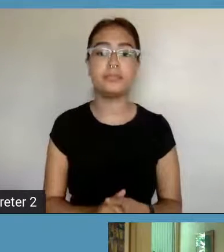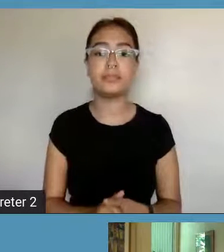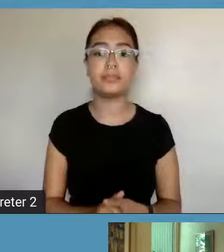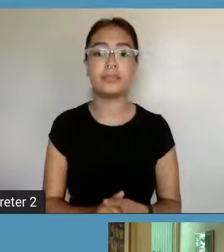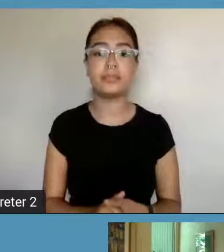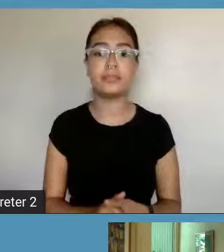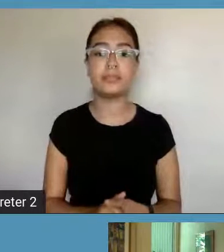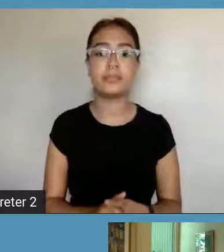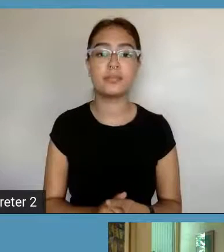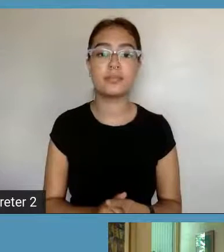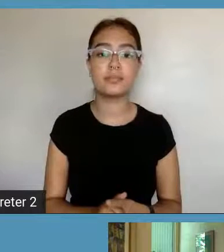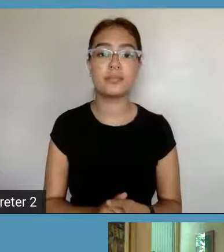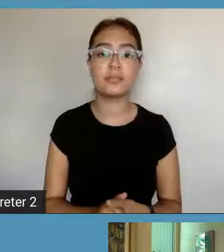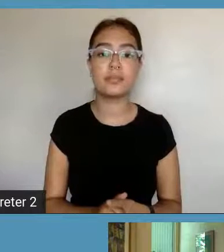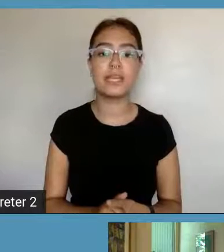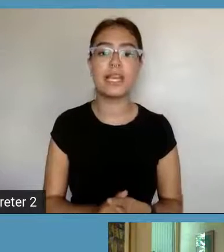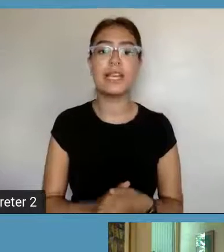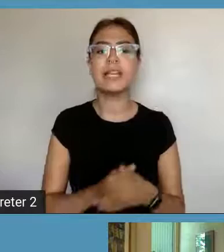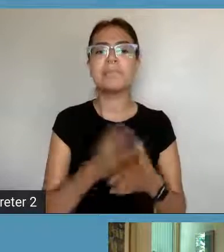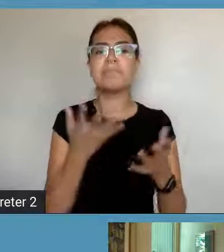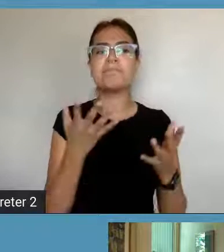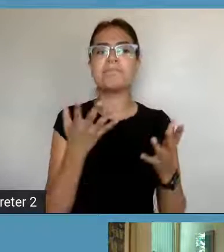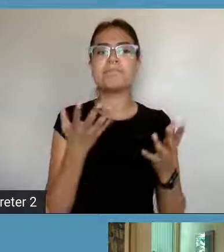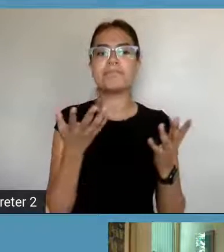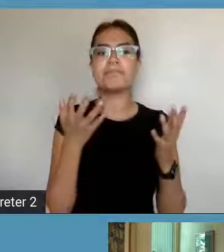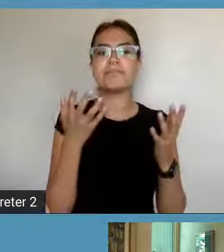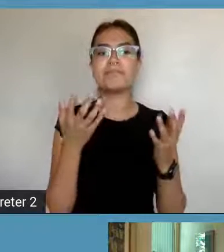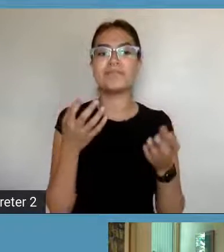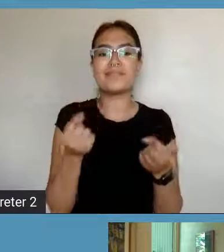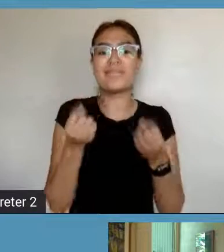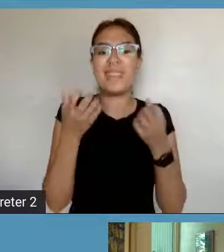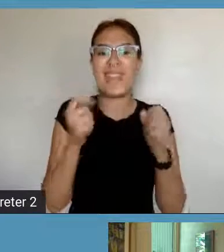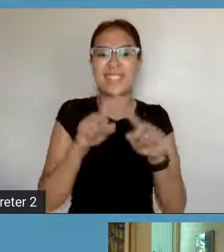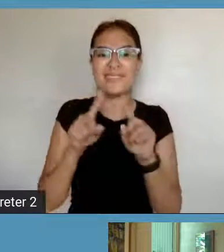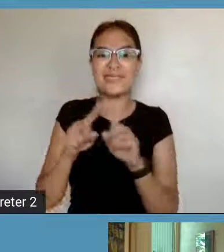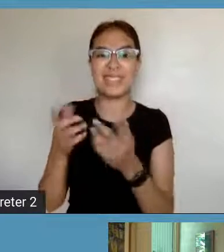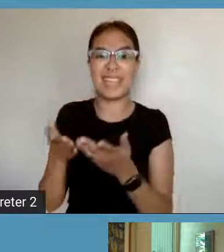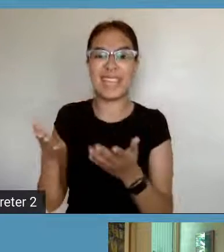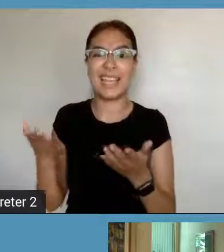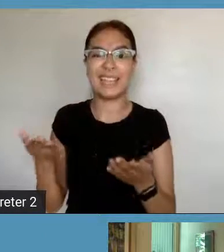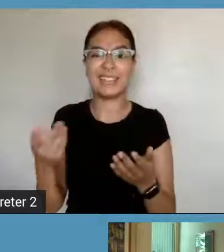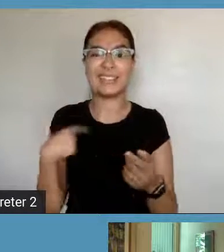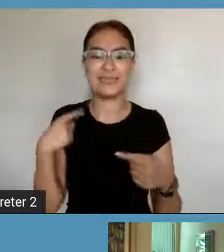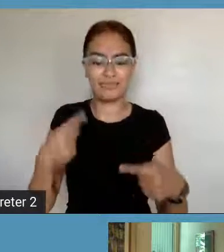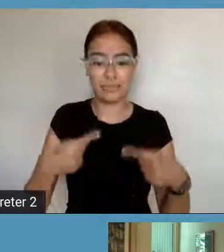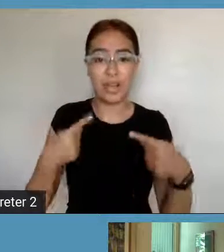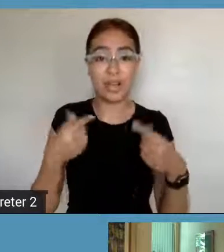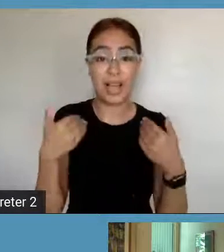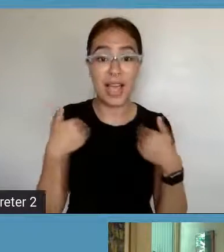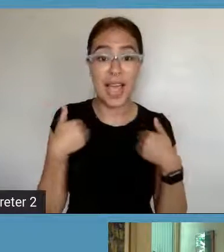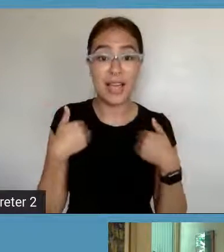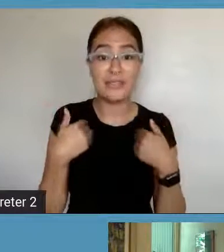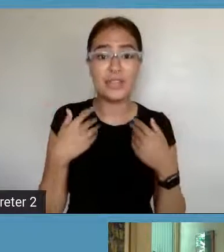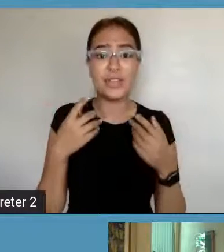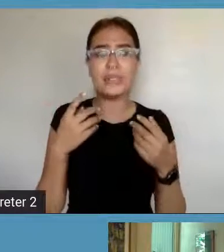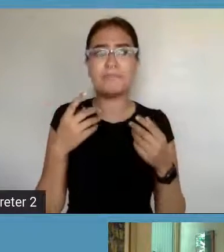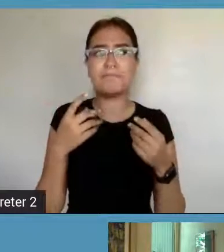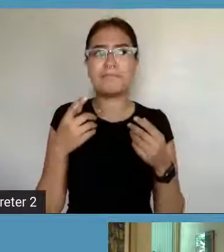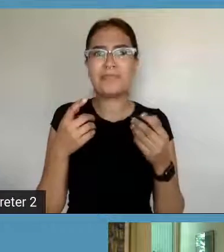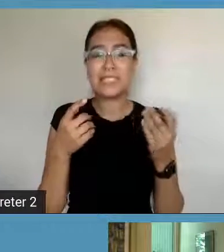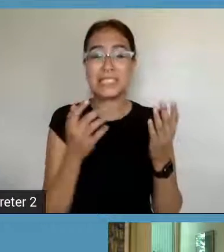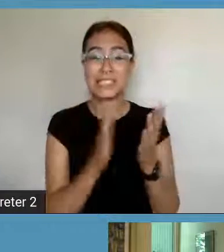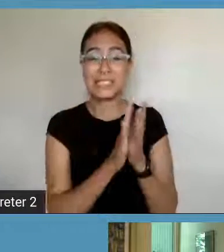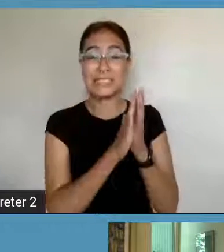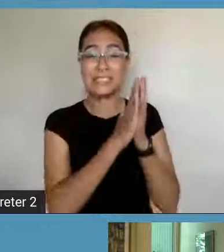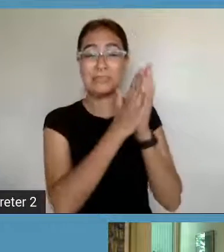combination. The struggle that we have is, do you digitize something that is unique, or do you digitize